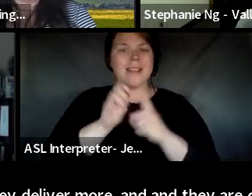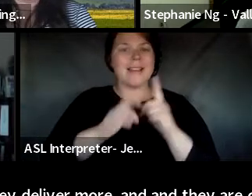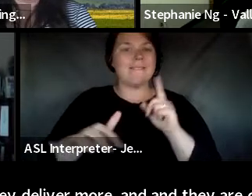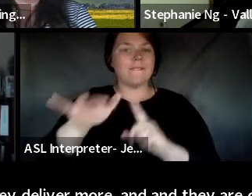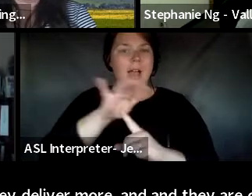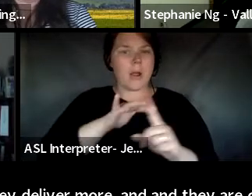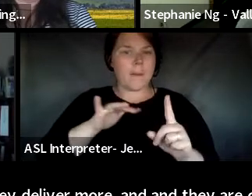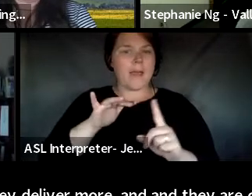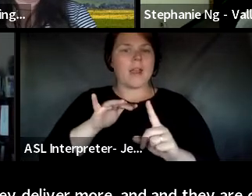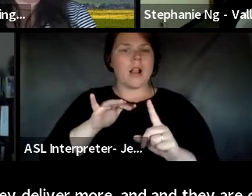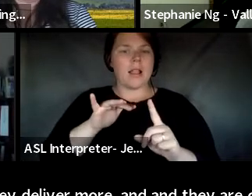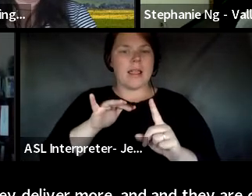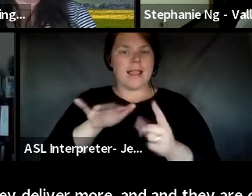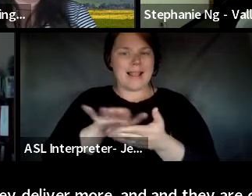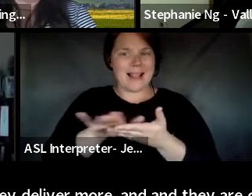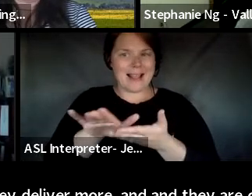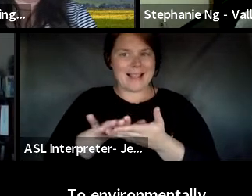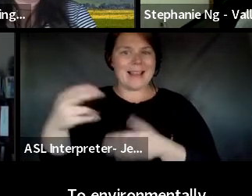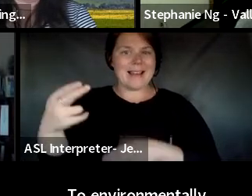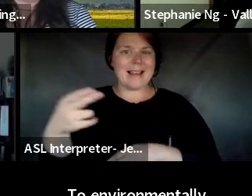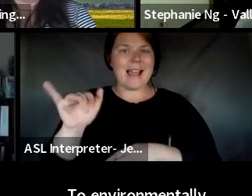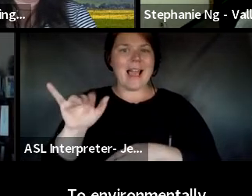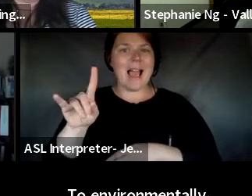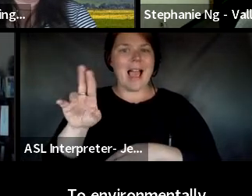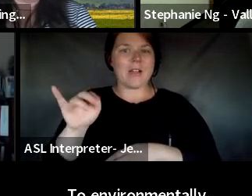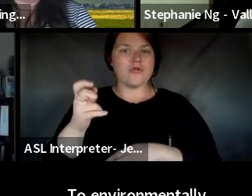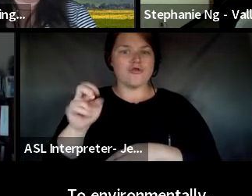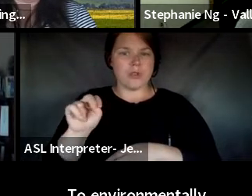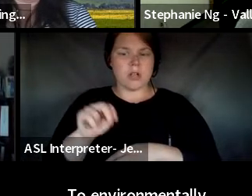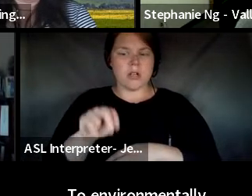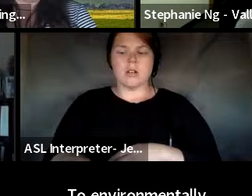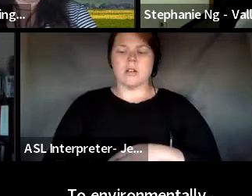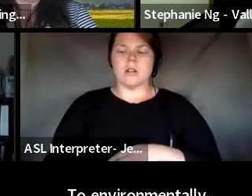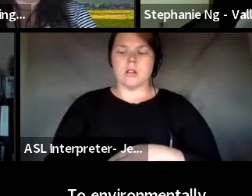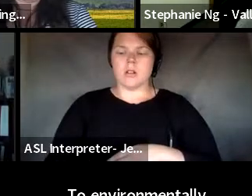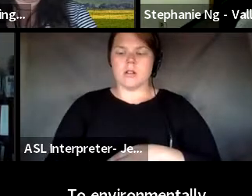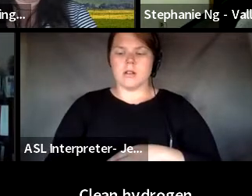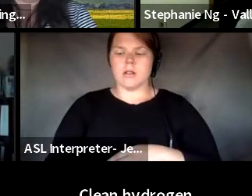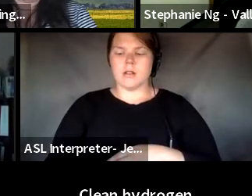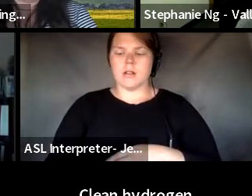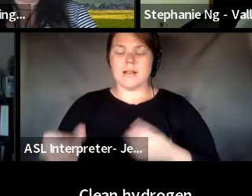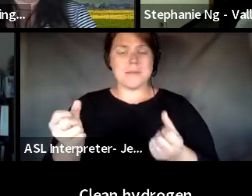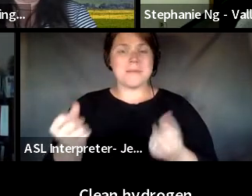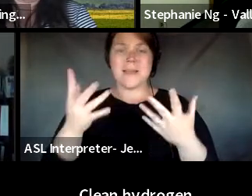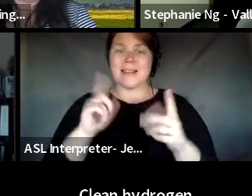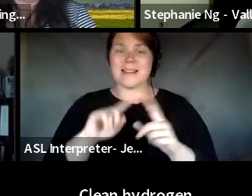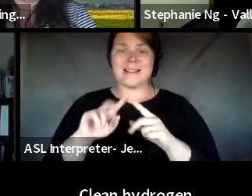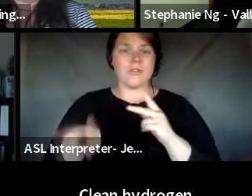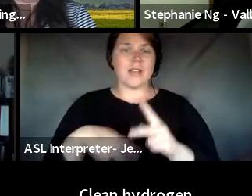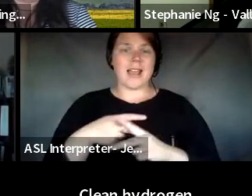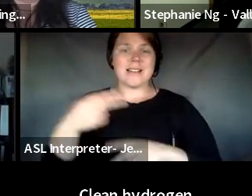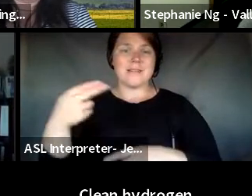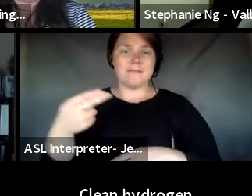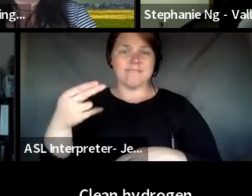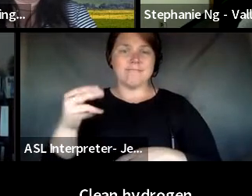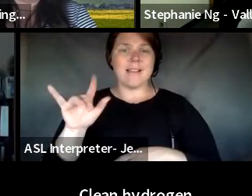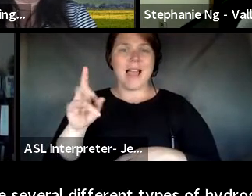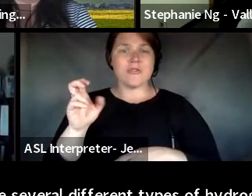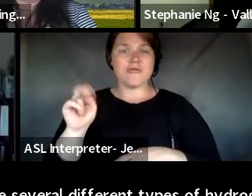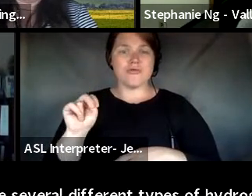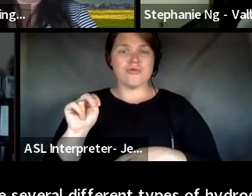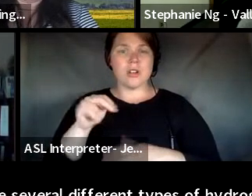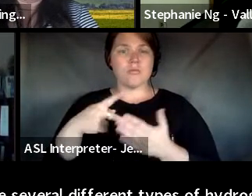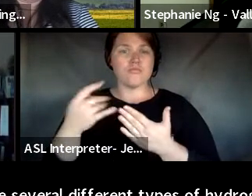environmentally clean hydrogen. There are several different types of hydrogen projects, and some are very